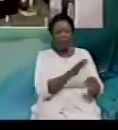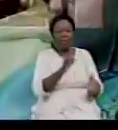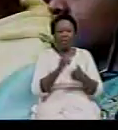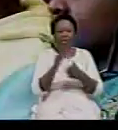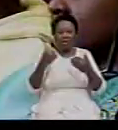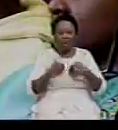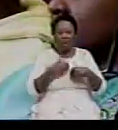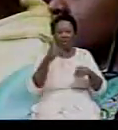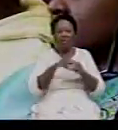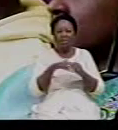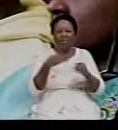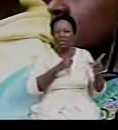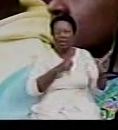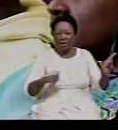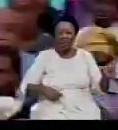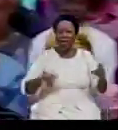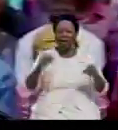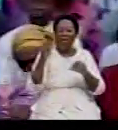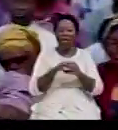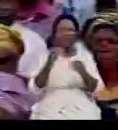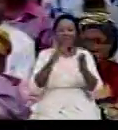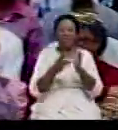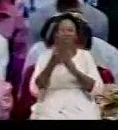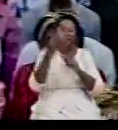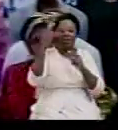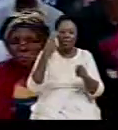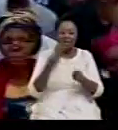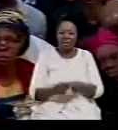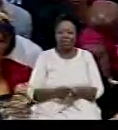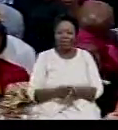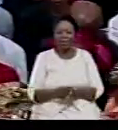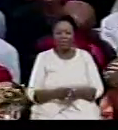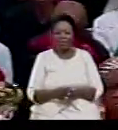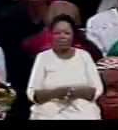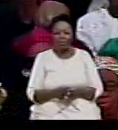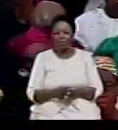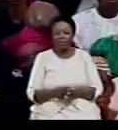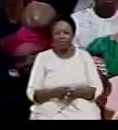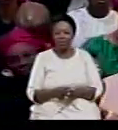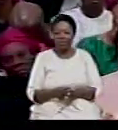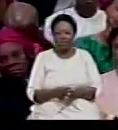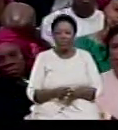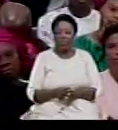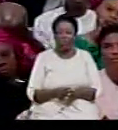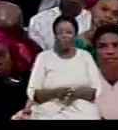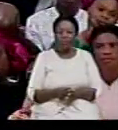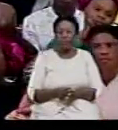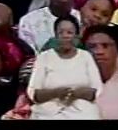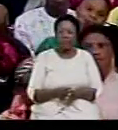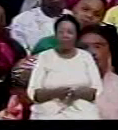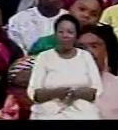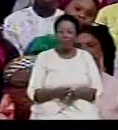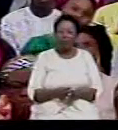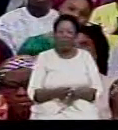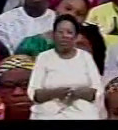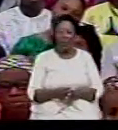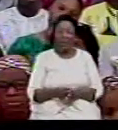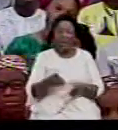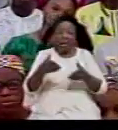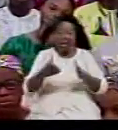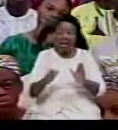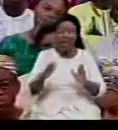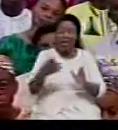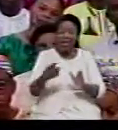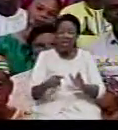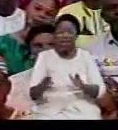the Lord in Jesus' name. Let the winds blow. Let the clouds drop the rain. Let